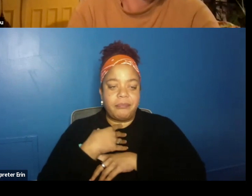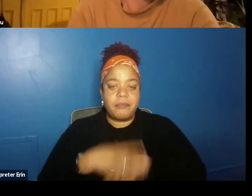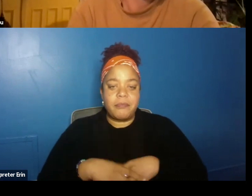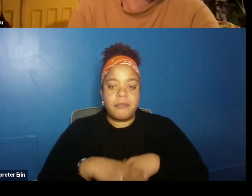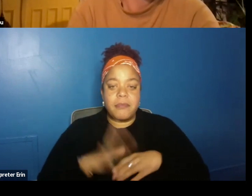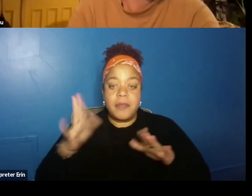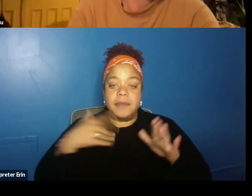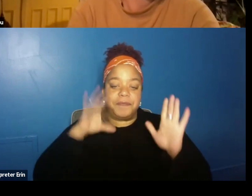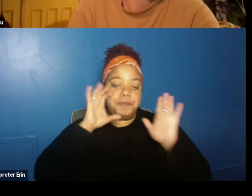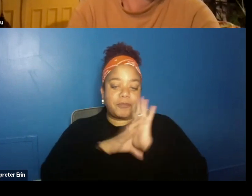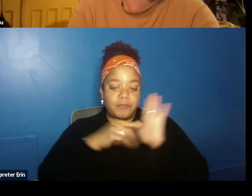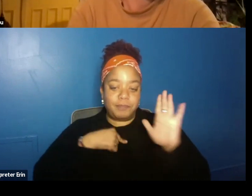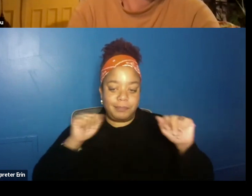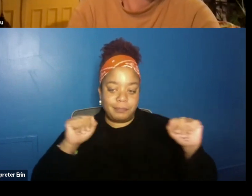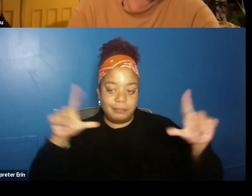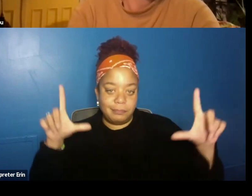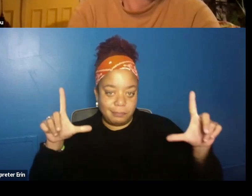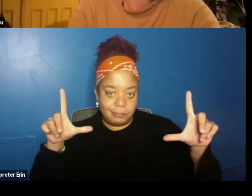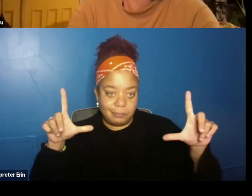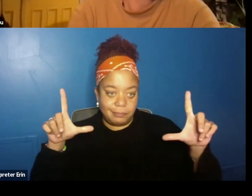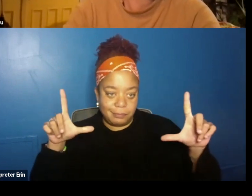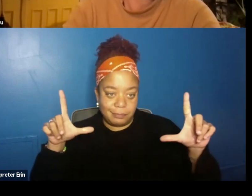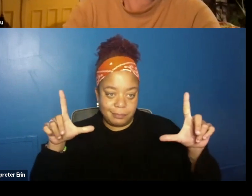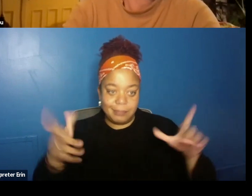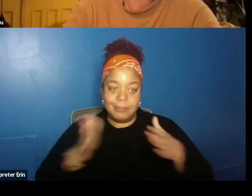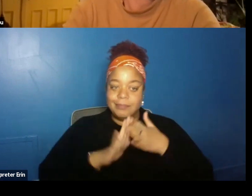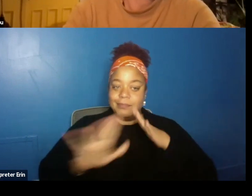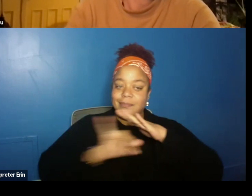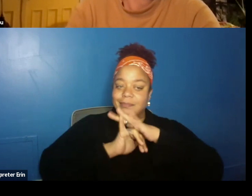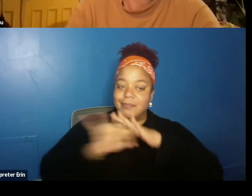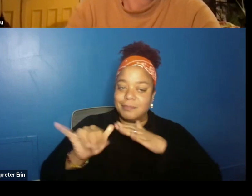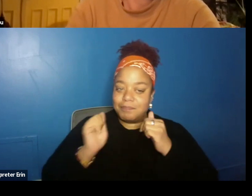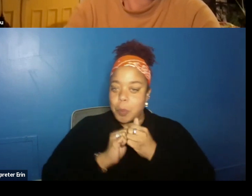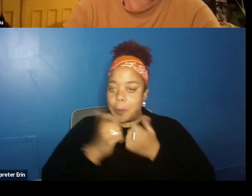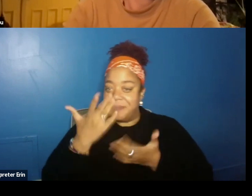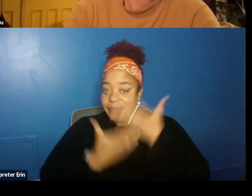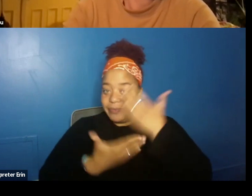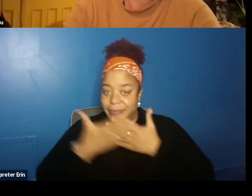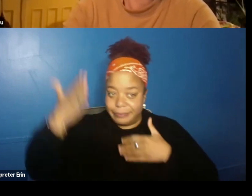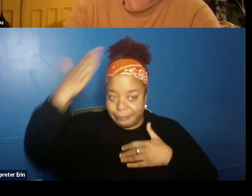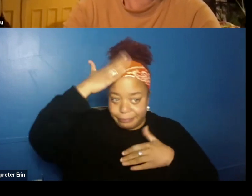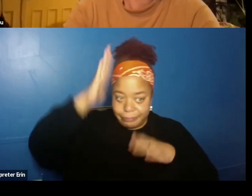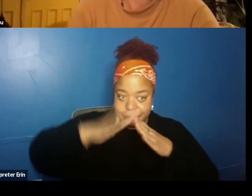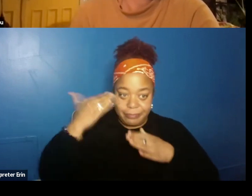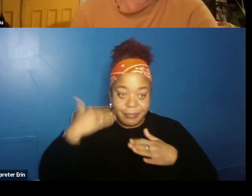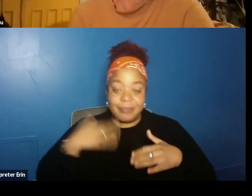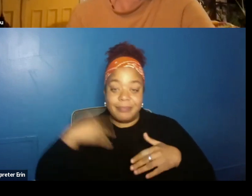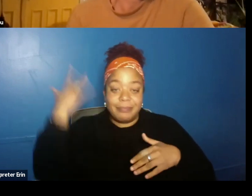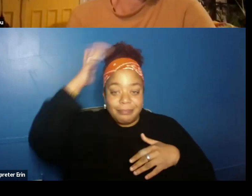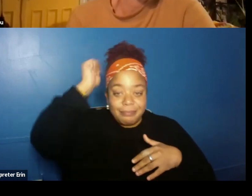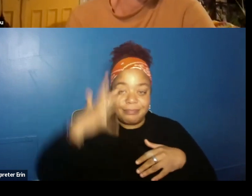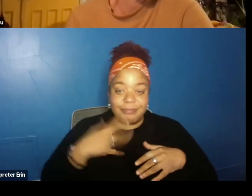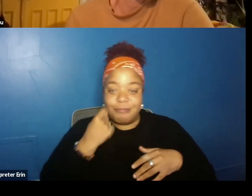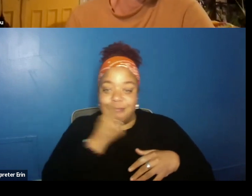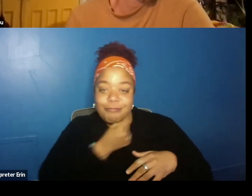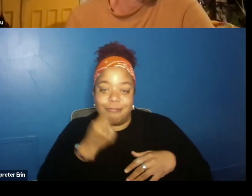hand on my head and a scarf, green jacket, my bald head, my lipstick. So that's what you're seeing on the screen. And